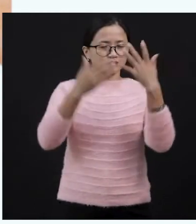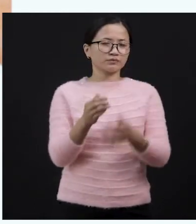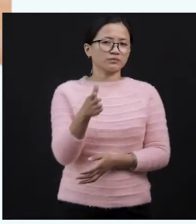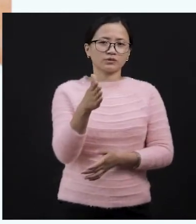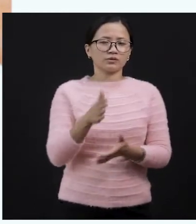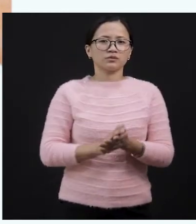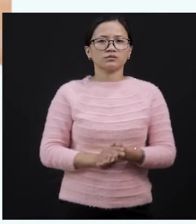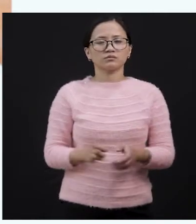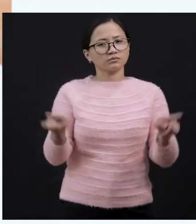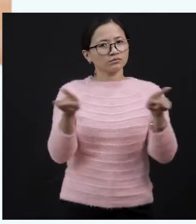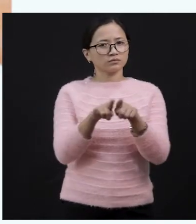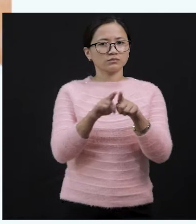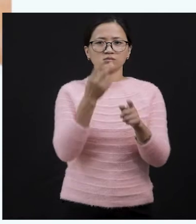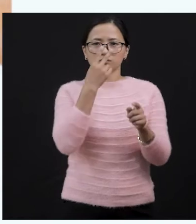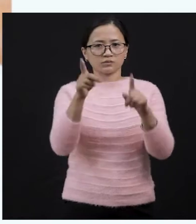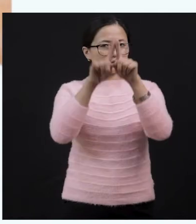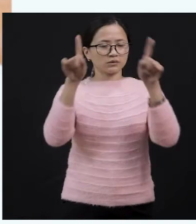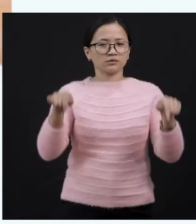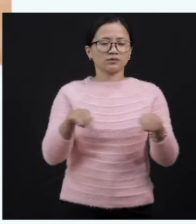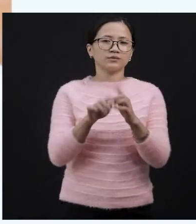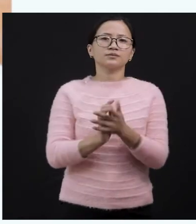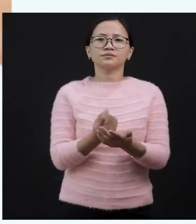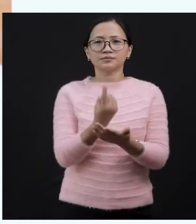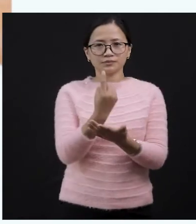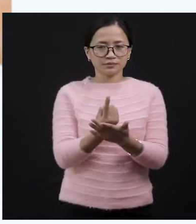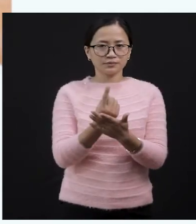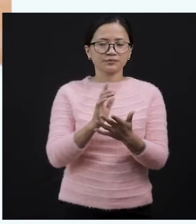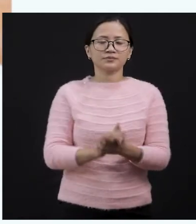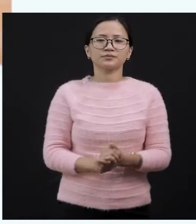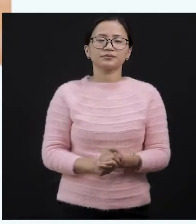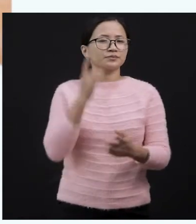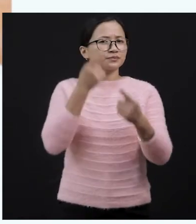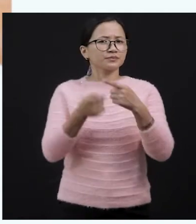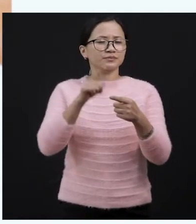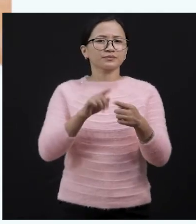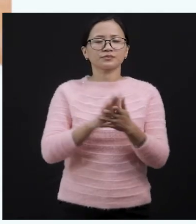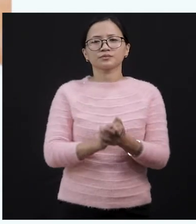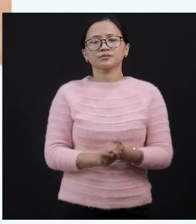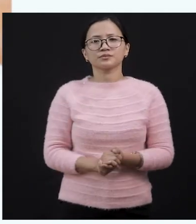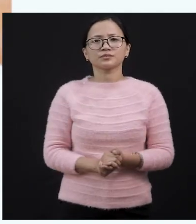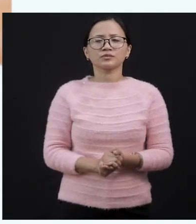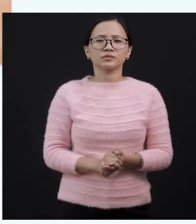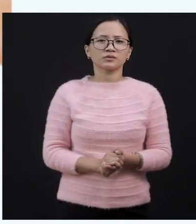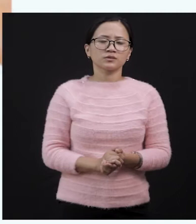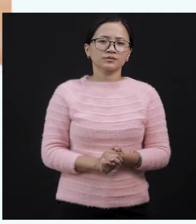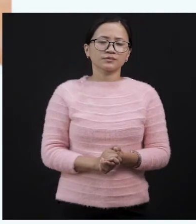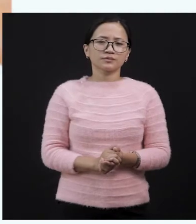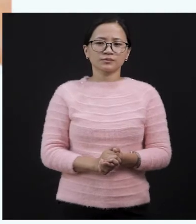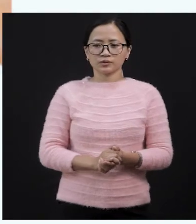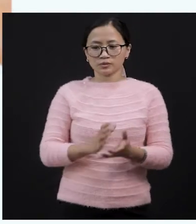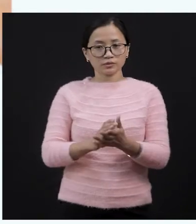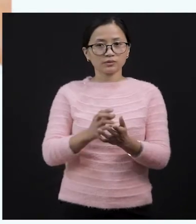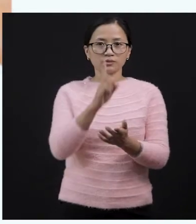it will become like this. From this experiment, in the absence of air, when the candle is covered with